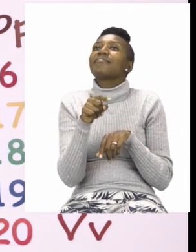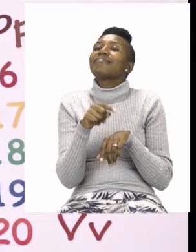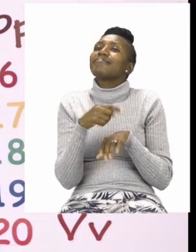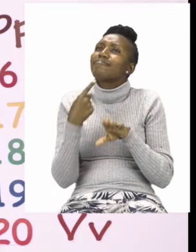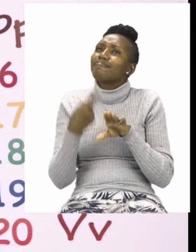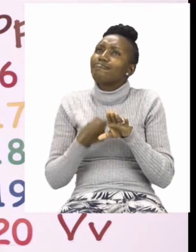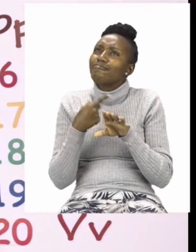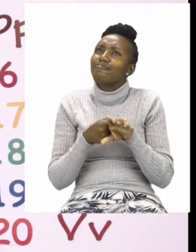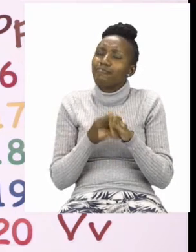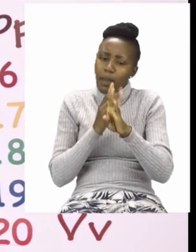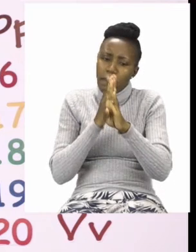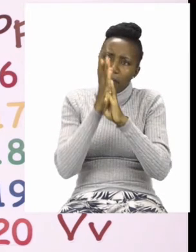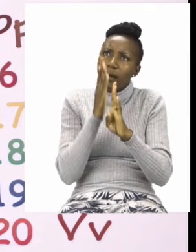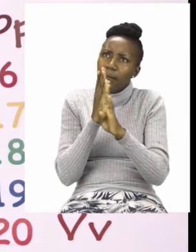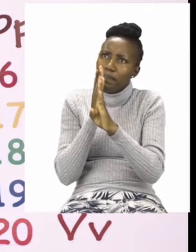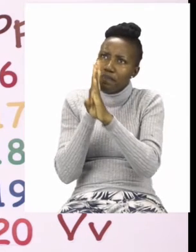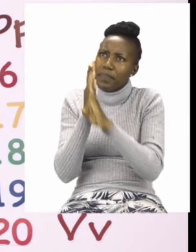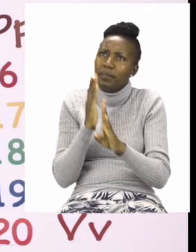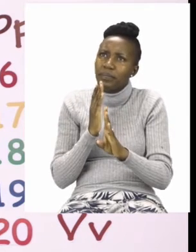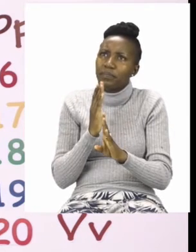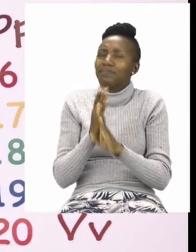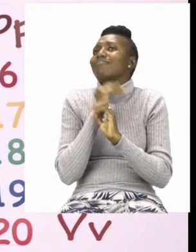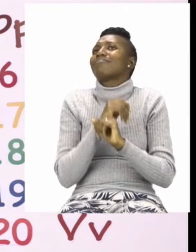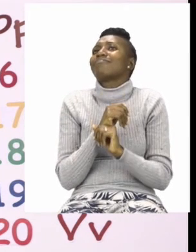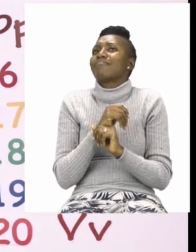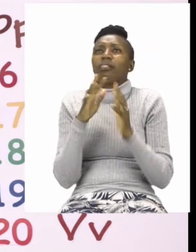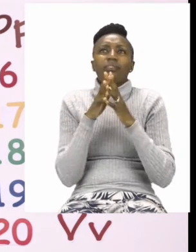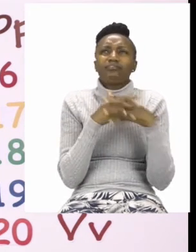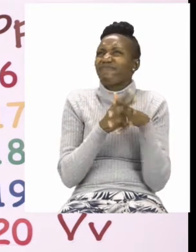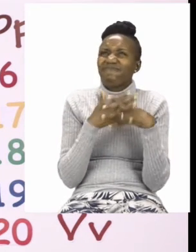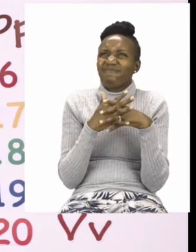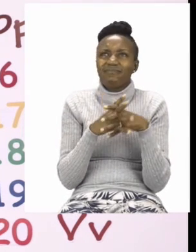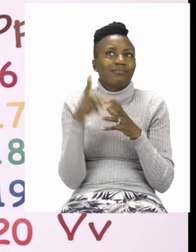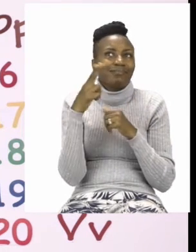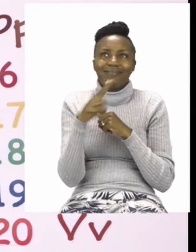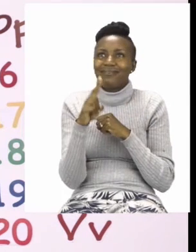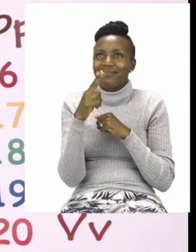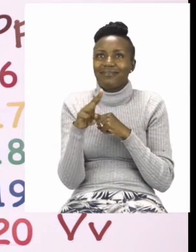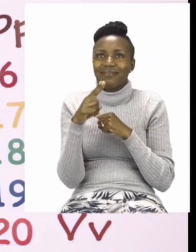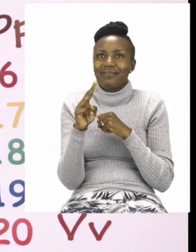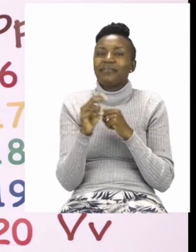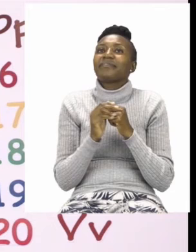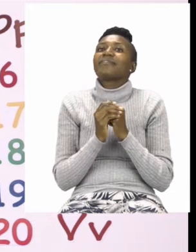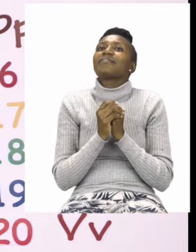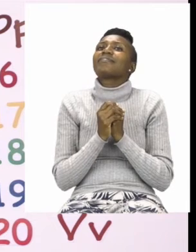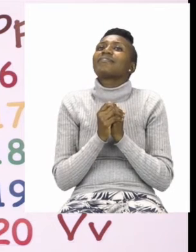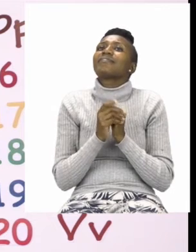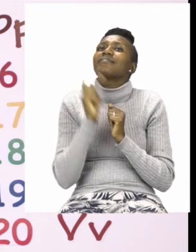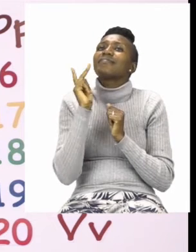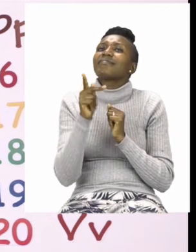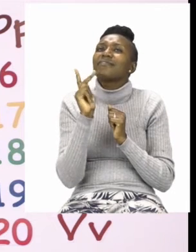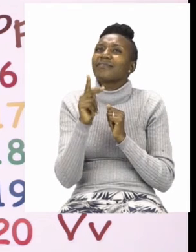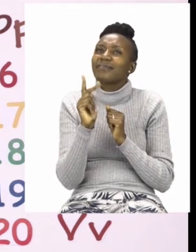line. Catch it so it doesn't run away. And then after that, please also make sure that you take